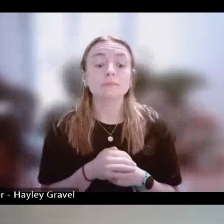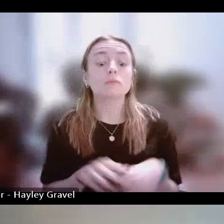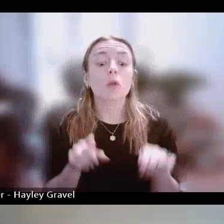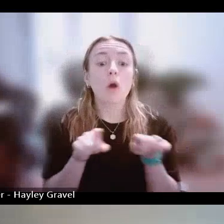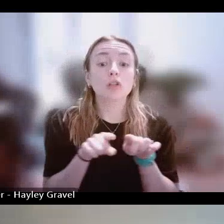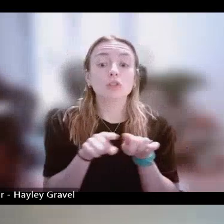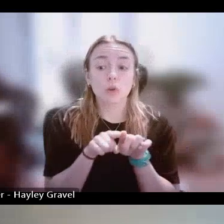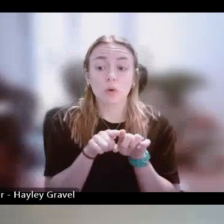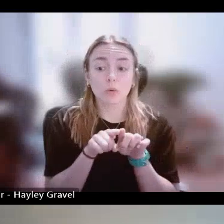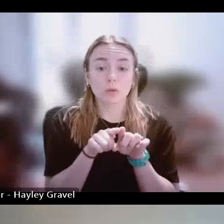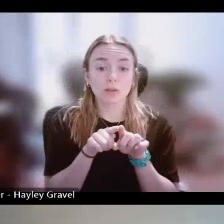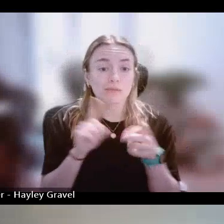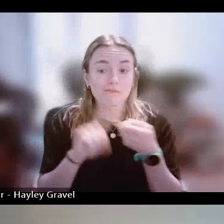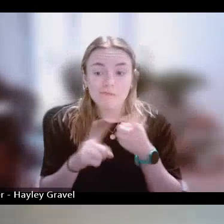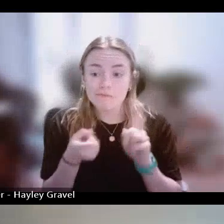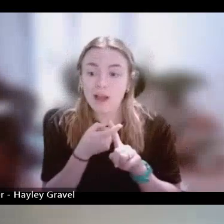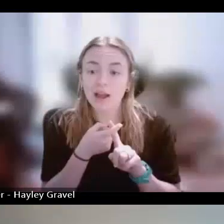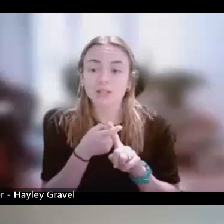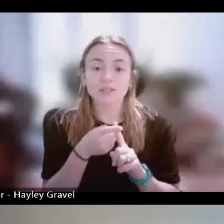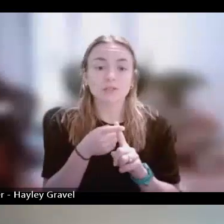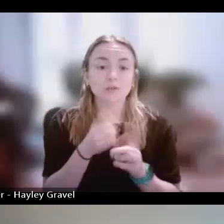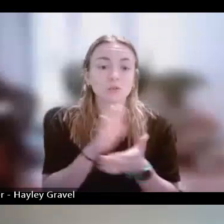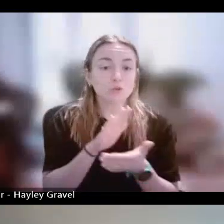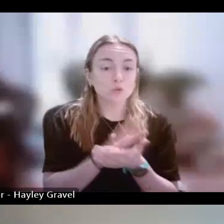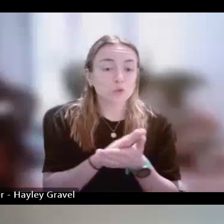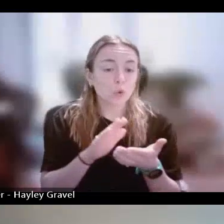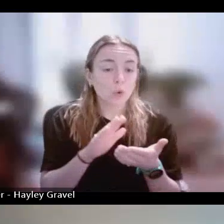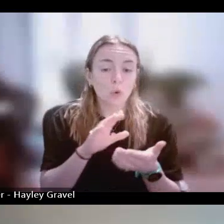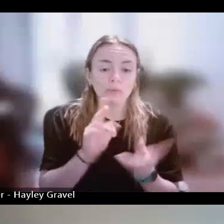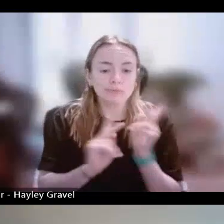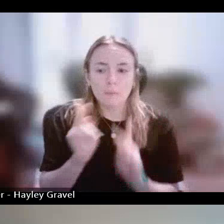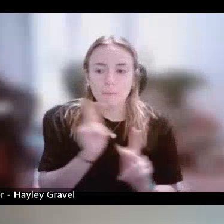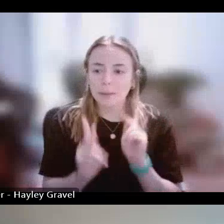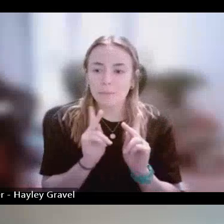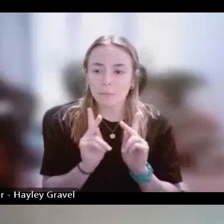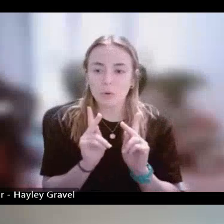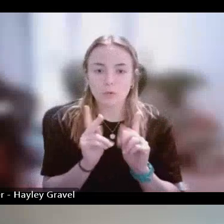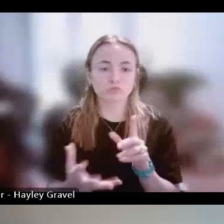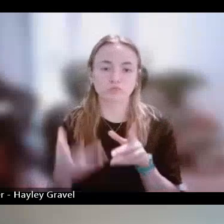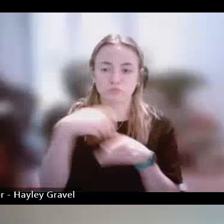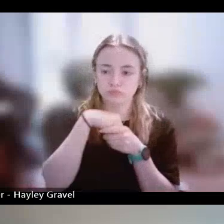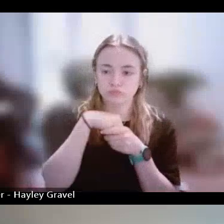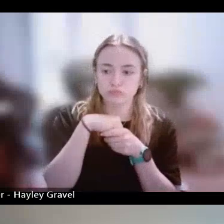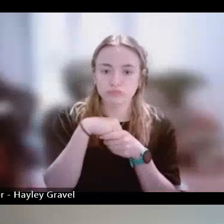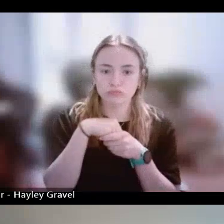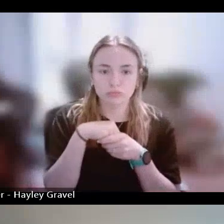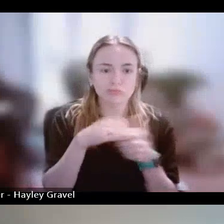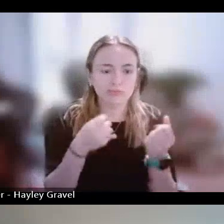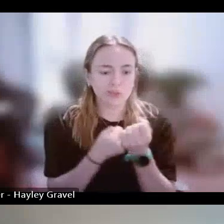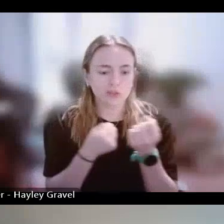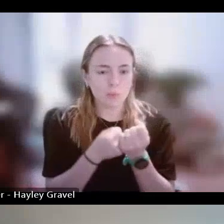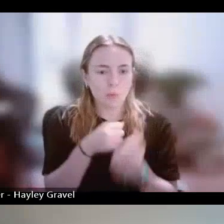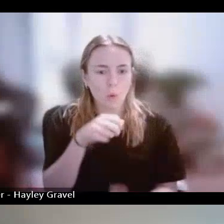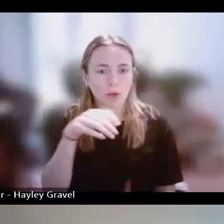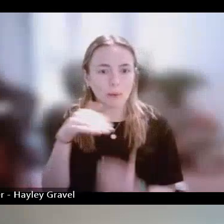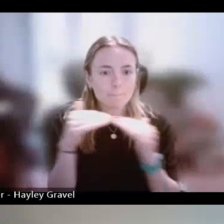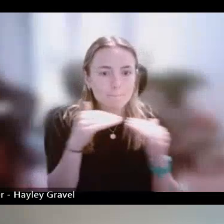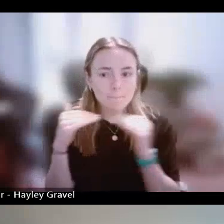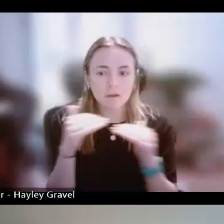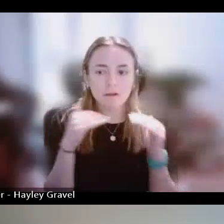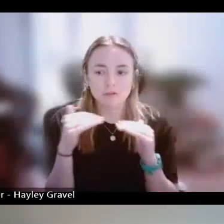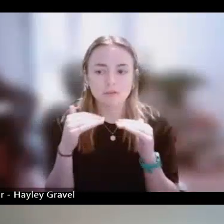them to dictate what they learn in their first language so that they can have a good understanding of their second language,